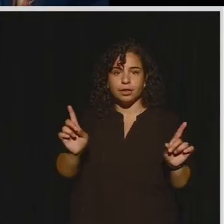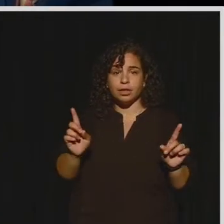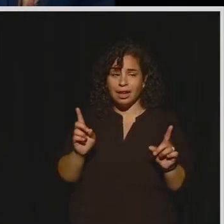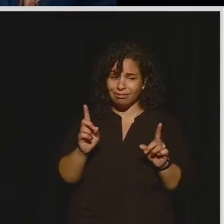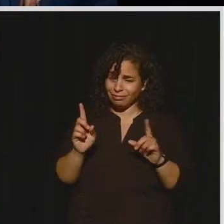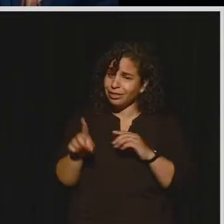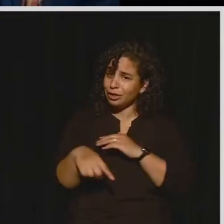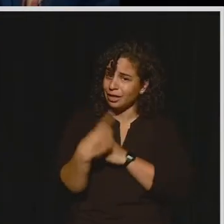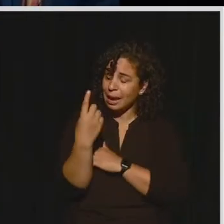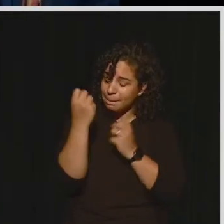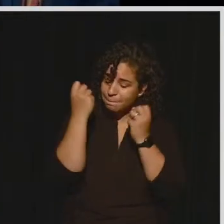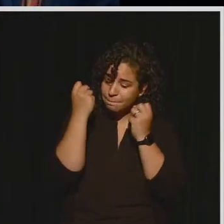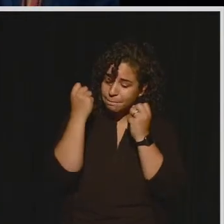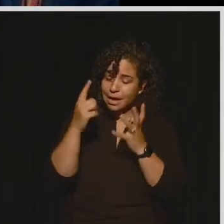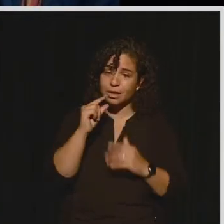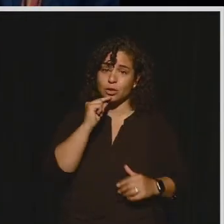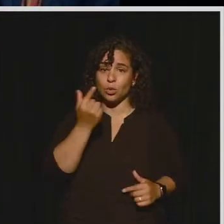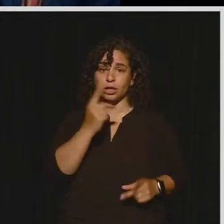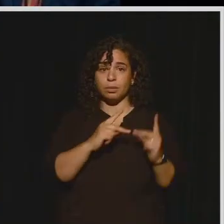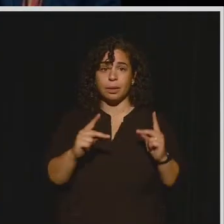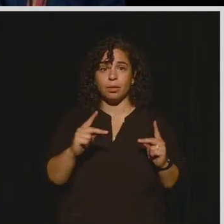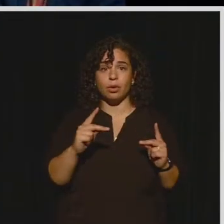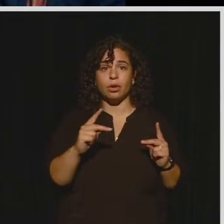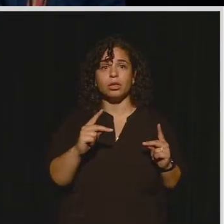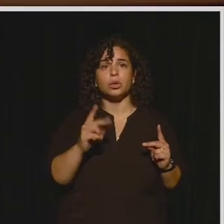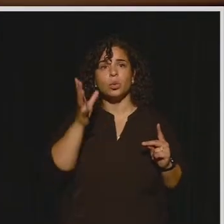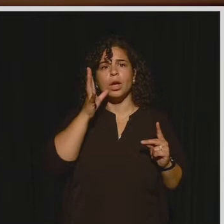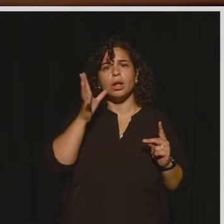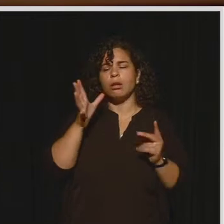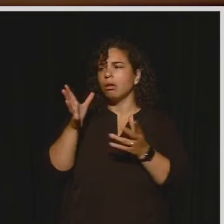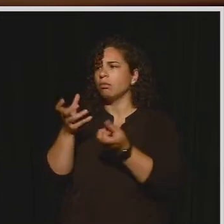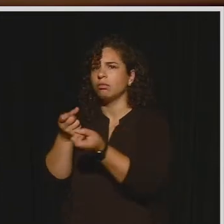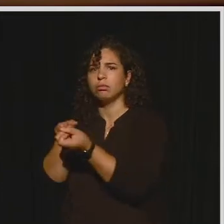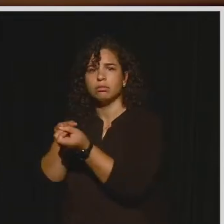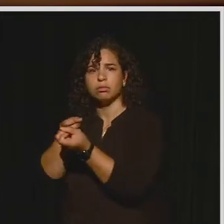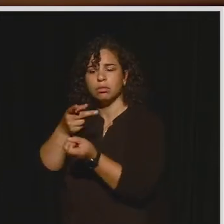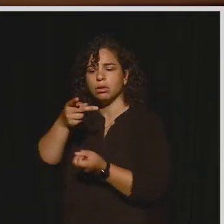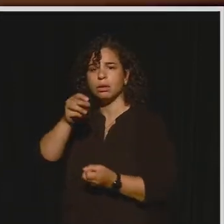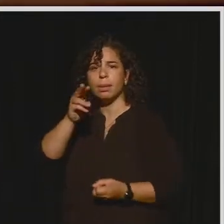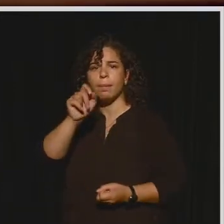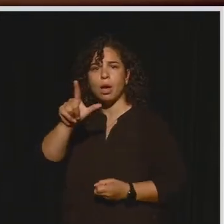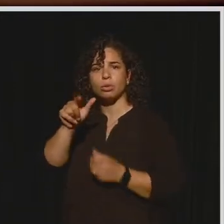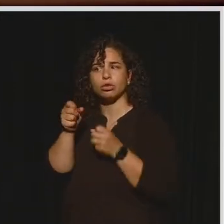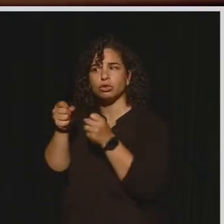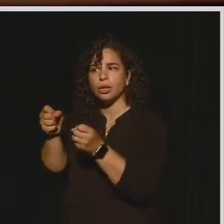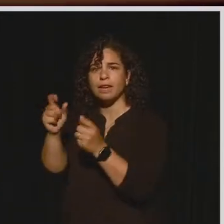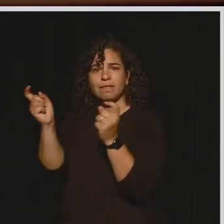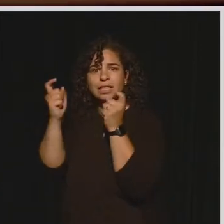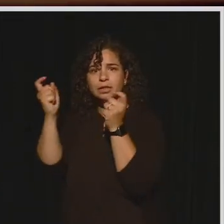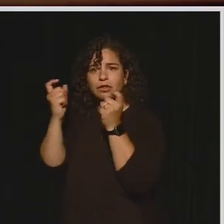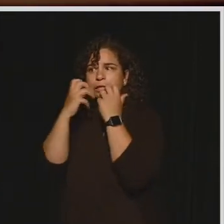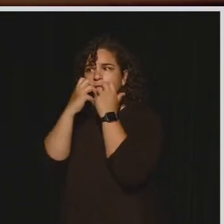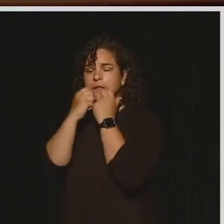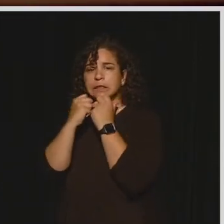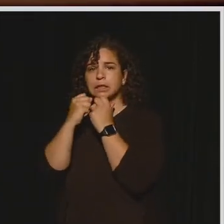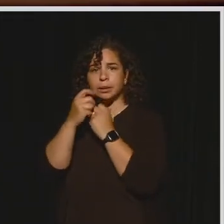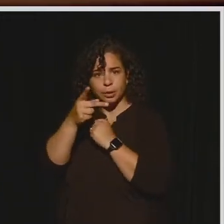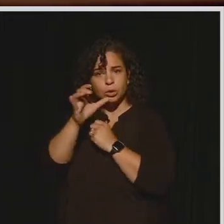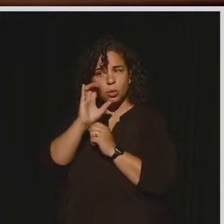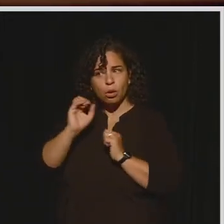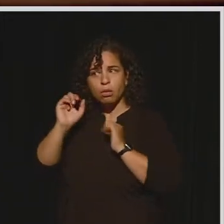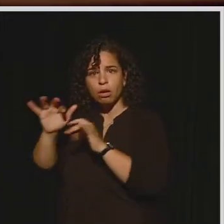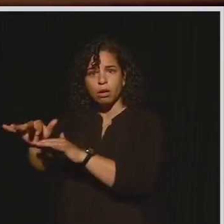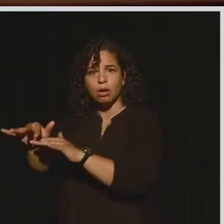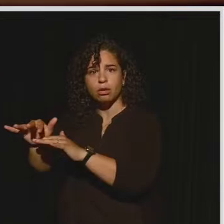whom Powell Street Festival is their pride, and those are people of color that go there, that go to Powell